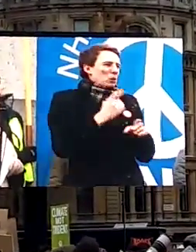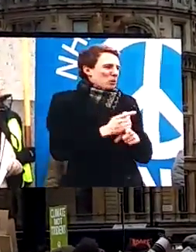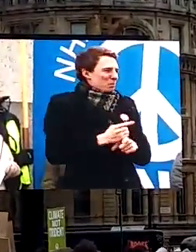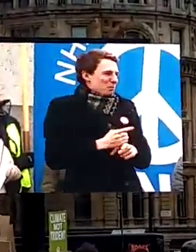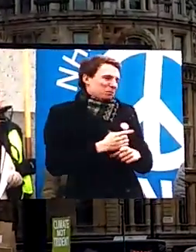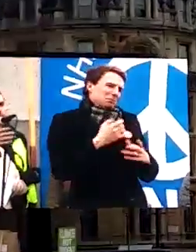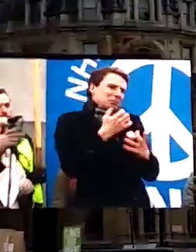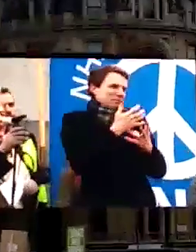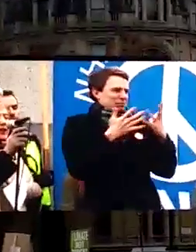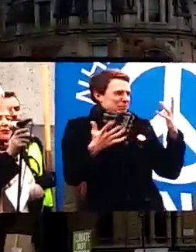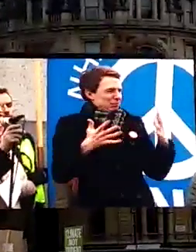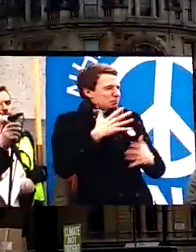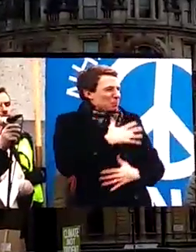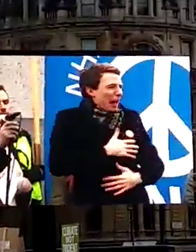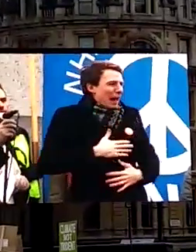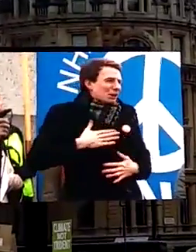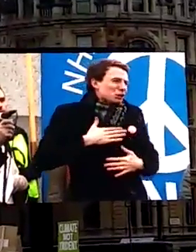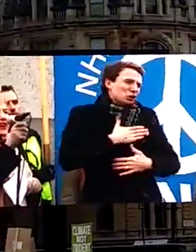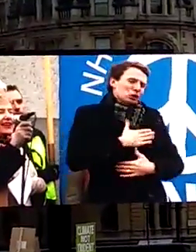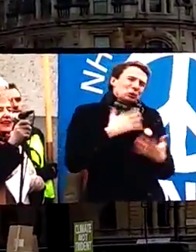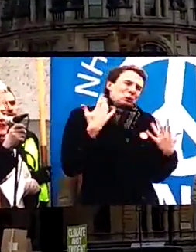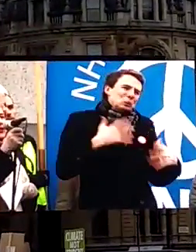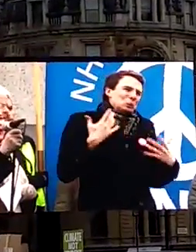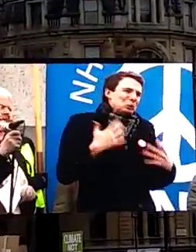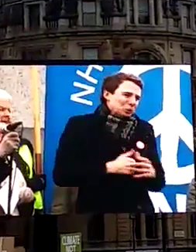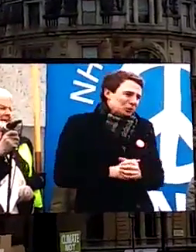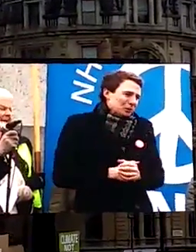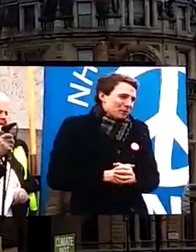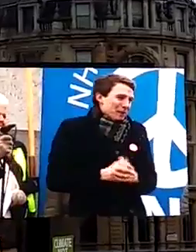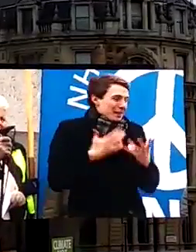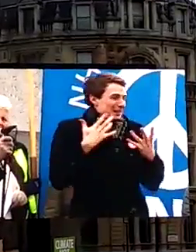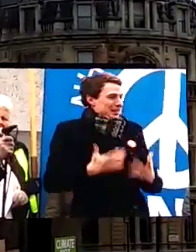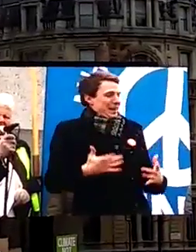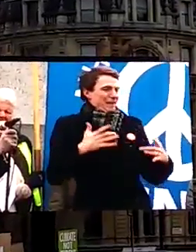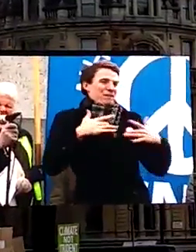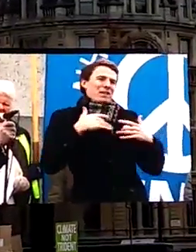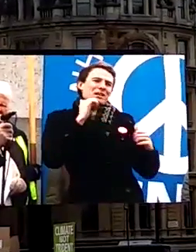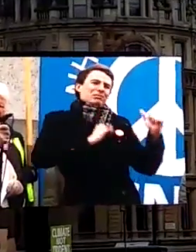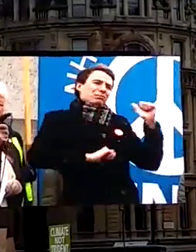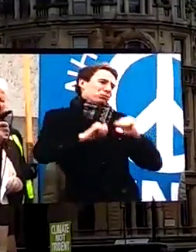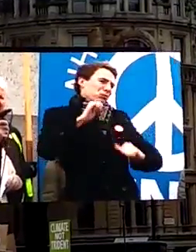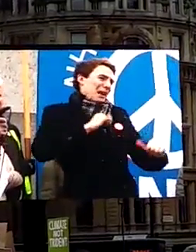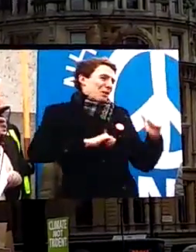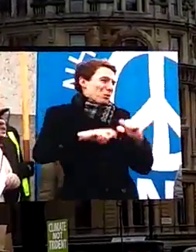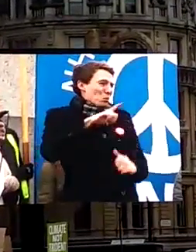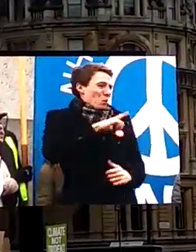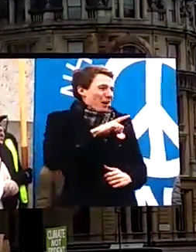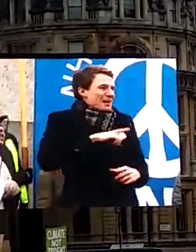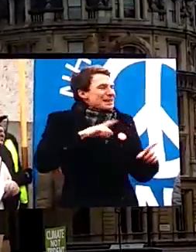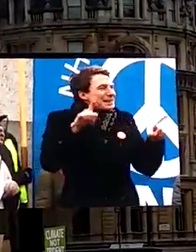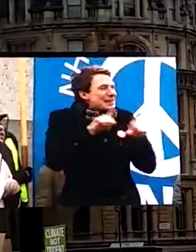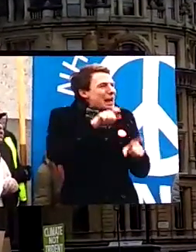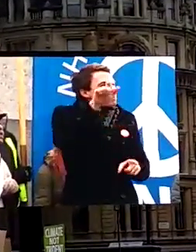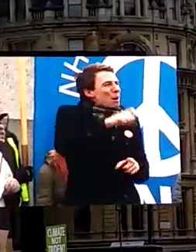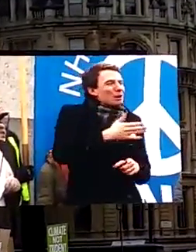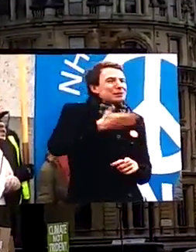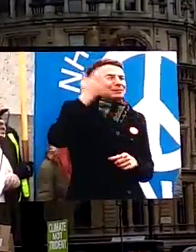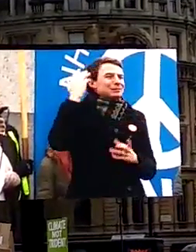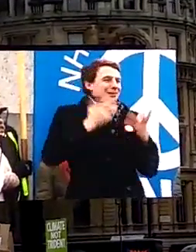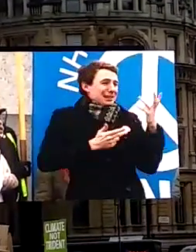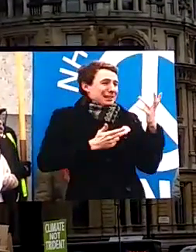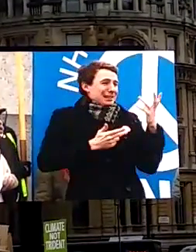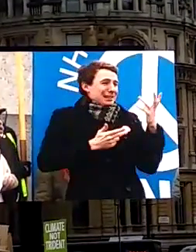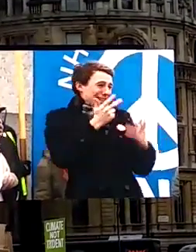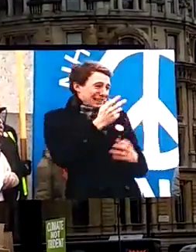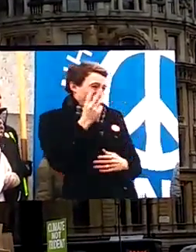enormous passion. And I'm delighted to say that I can welcome that same person to this stage today.